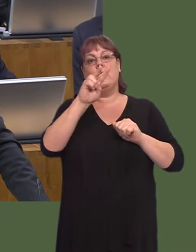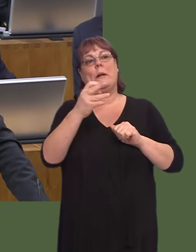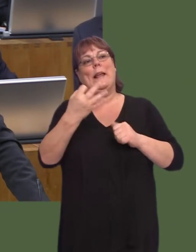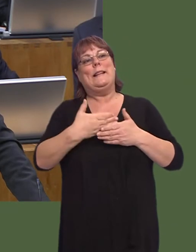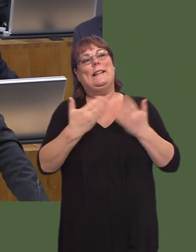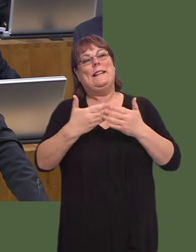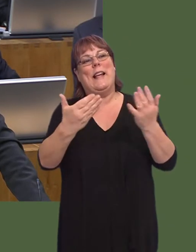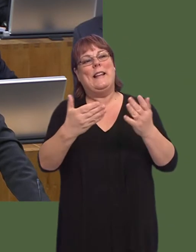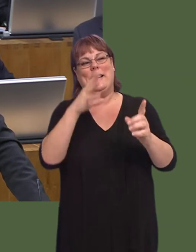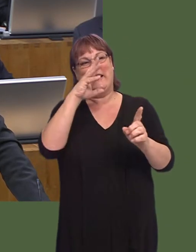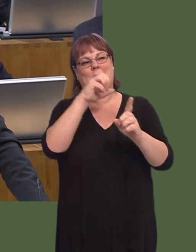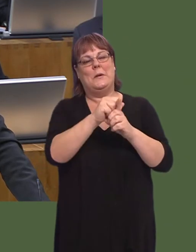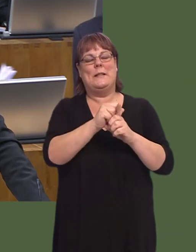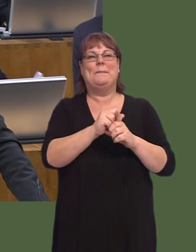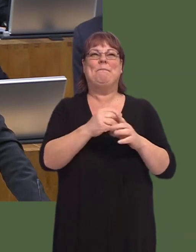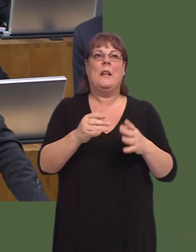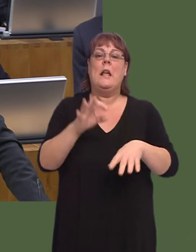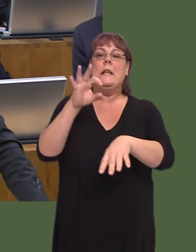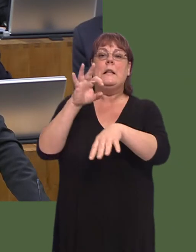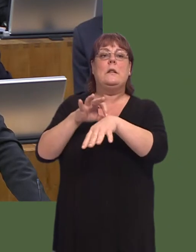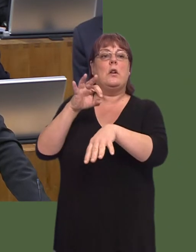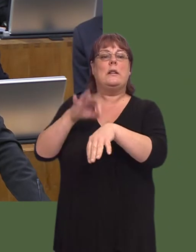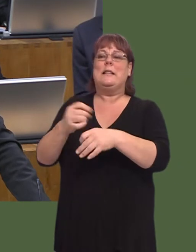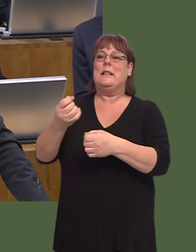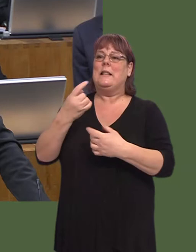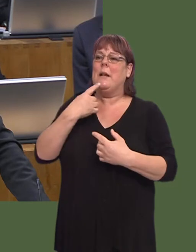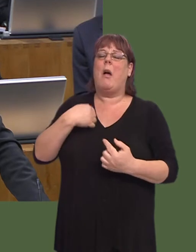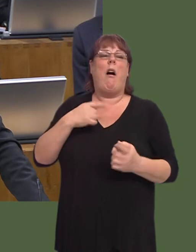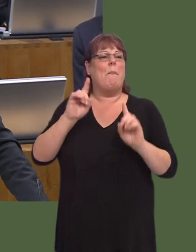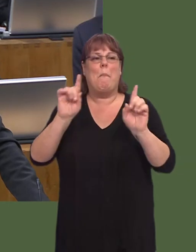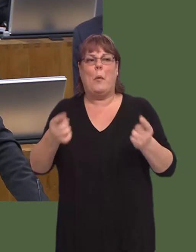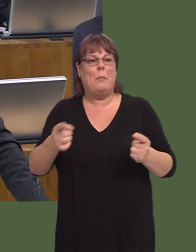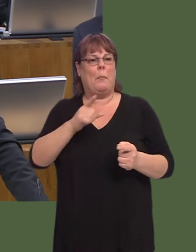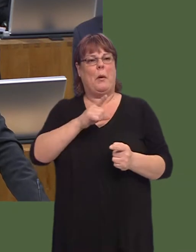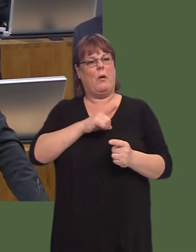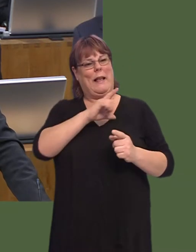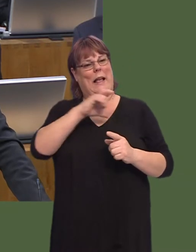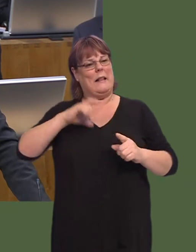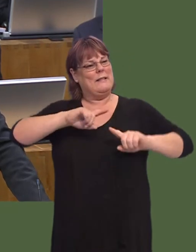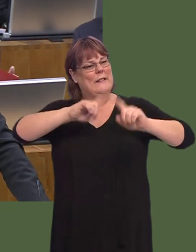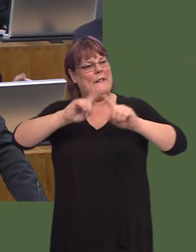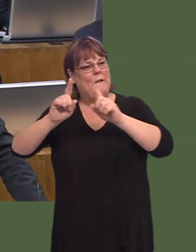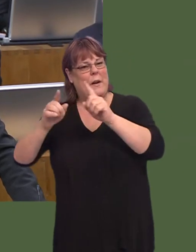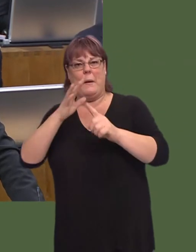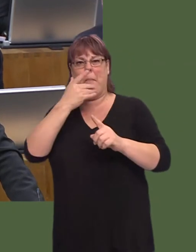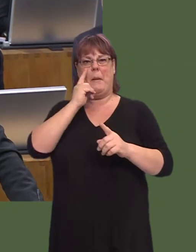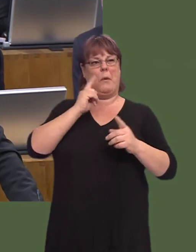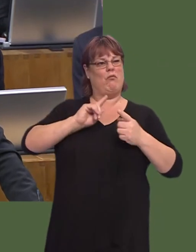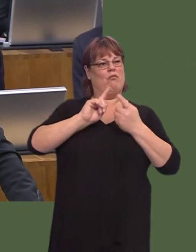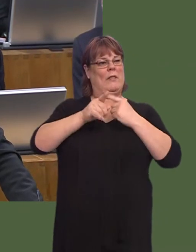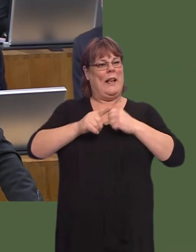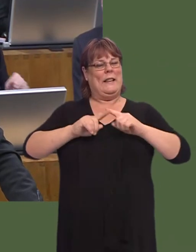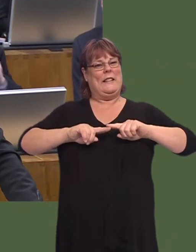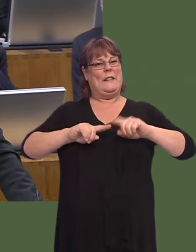28-day diagnosis is that specialists say to me it's often not possible to do that because of the nature of somebody's cancer. People react in different ways,